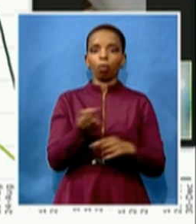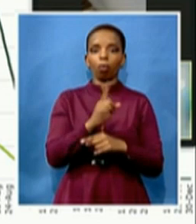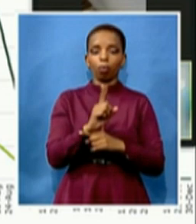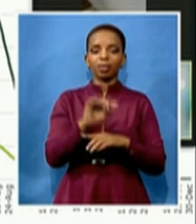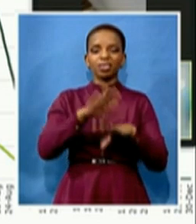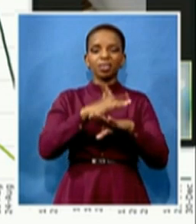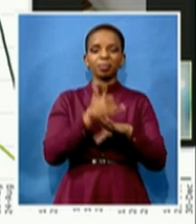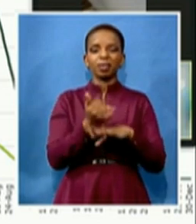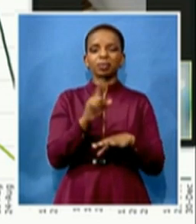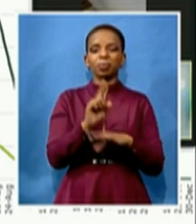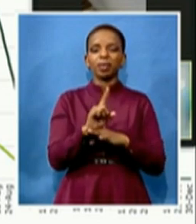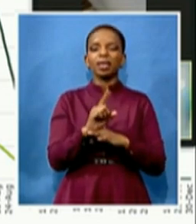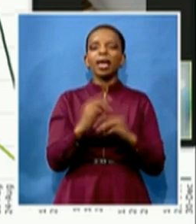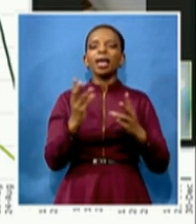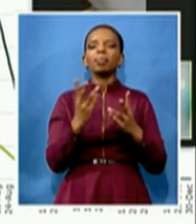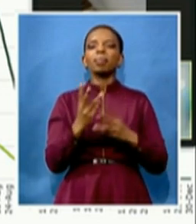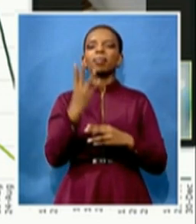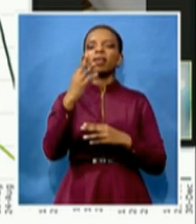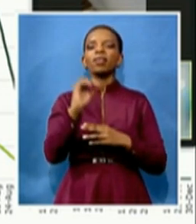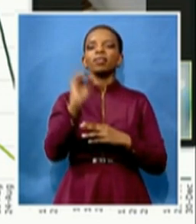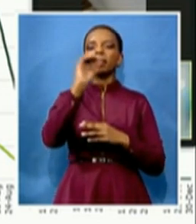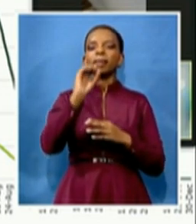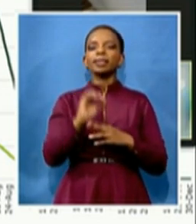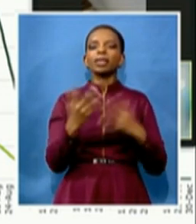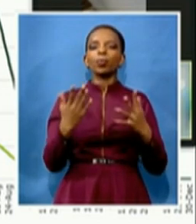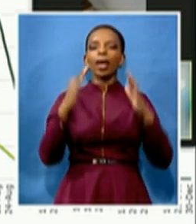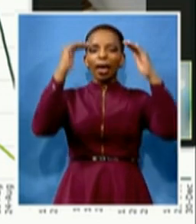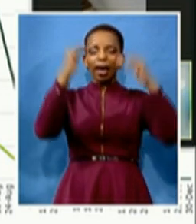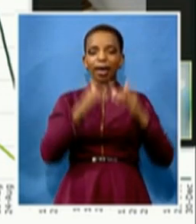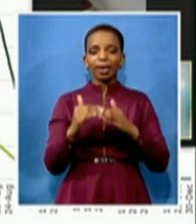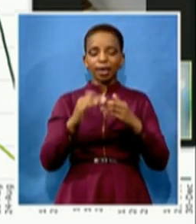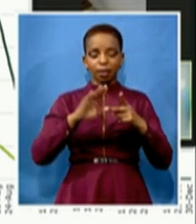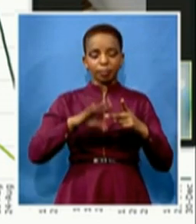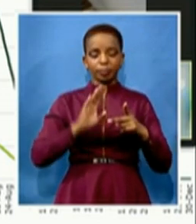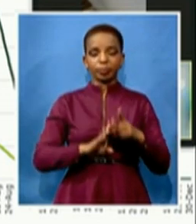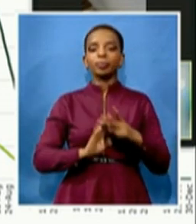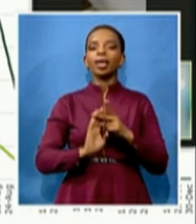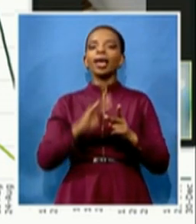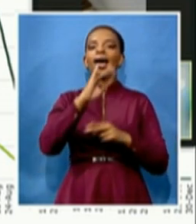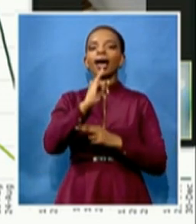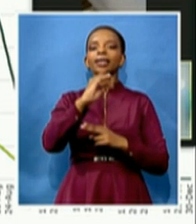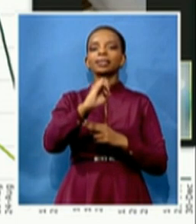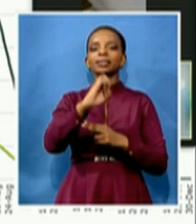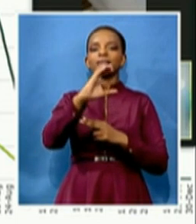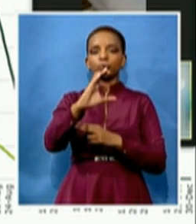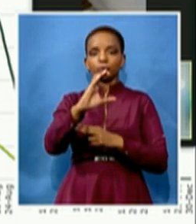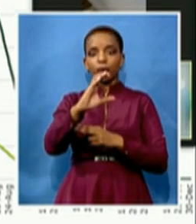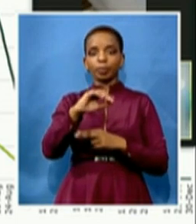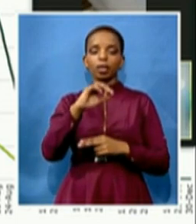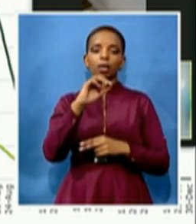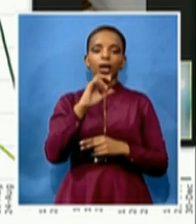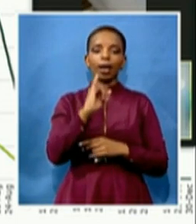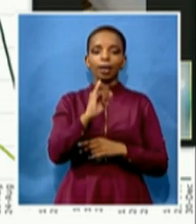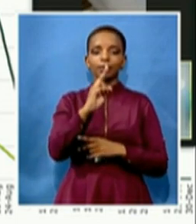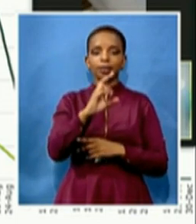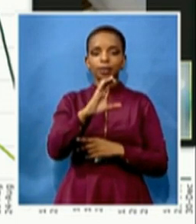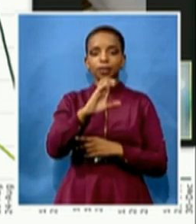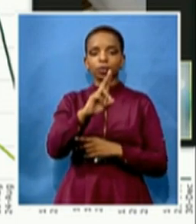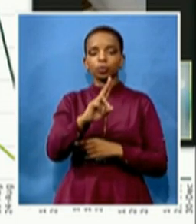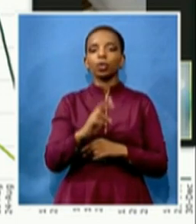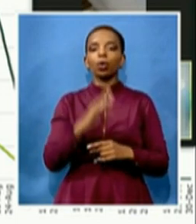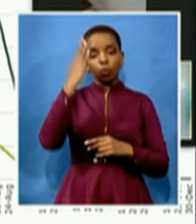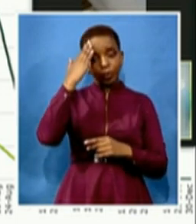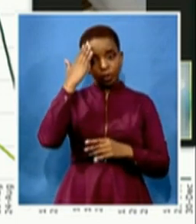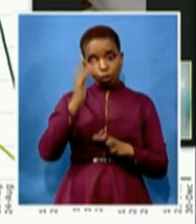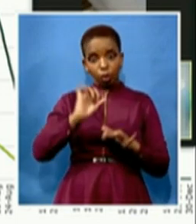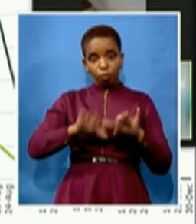care. It is then, of course, important to also look at oxygen. We know that the treatment protocols are changing, and as it